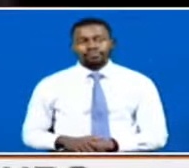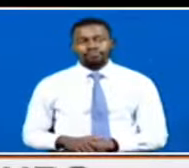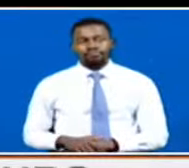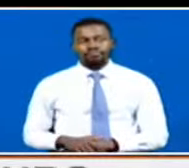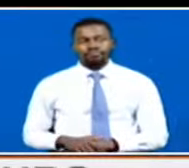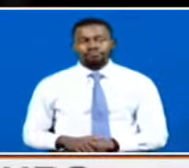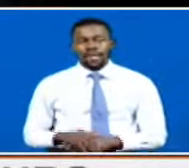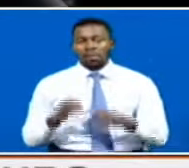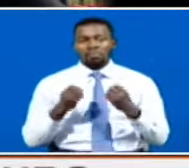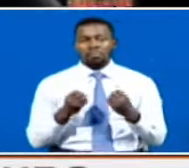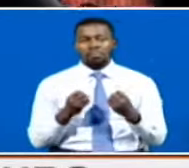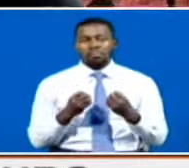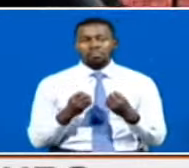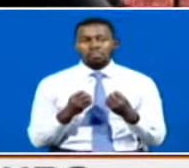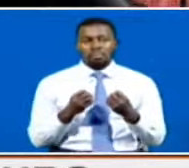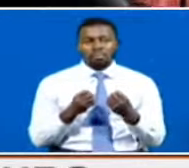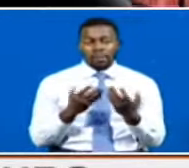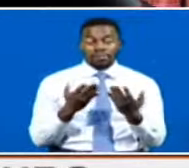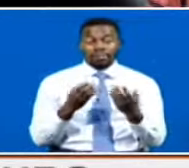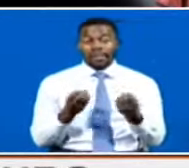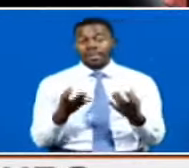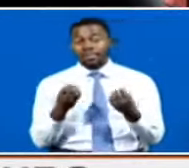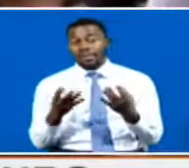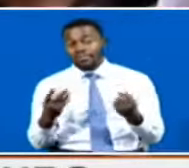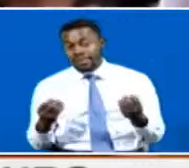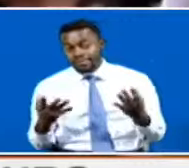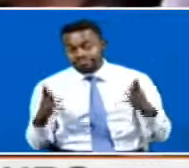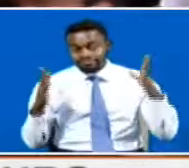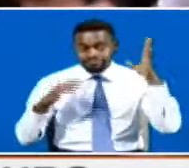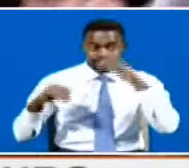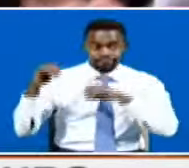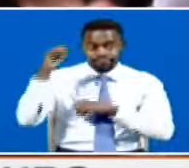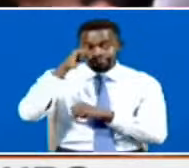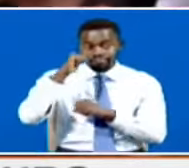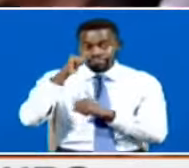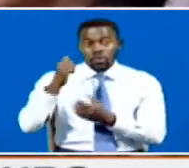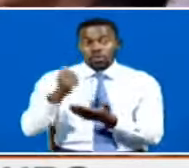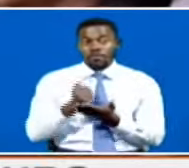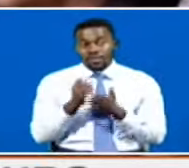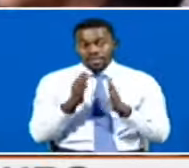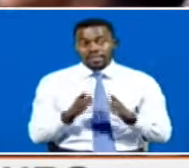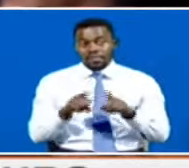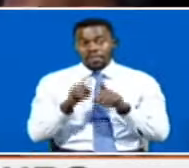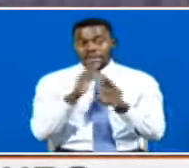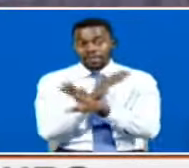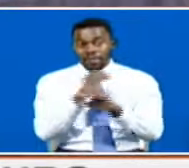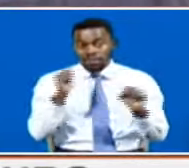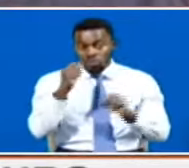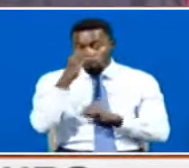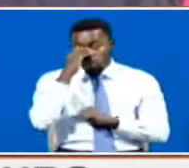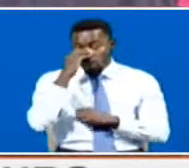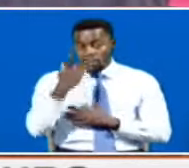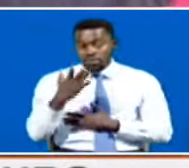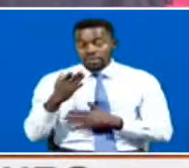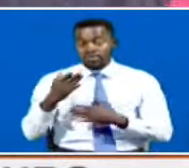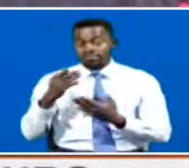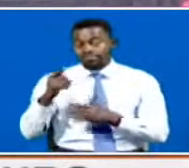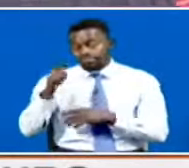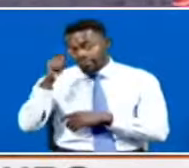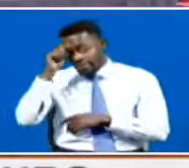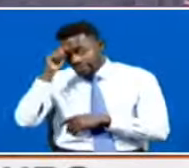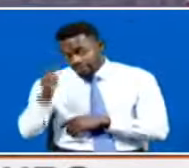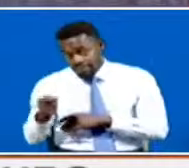being escorted by 11 top military officers, President William Ruto paid his respect to his Chief of Defense